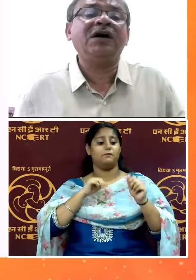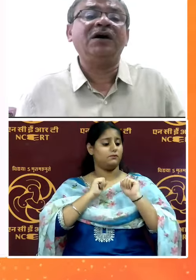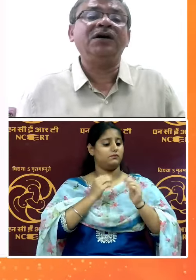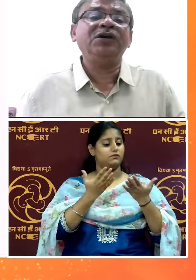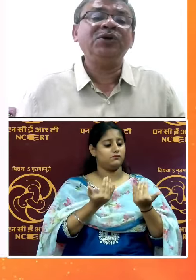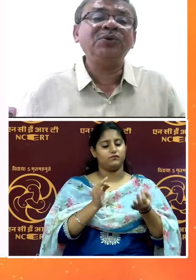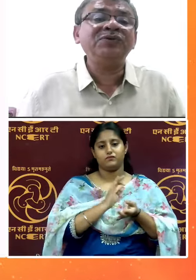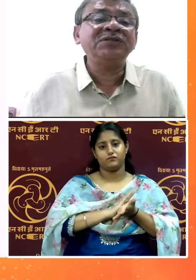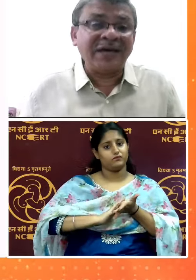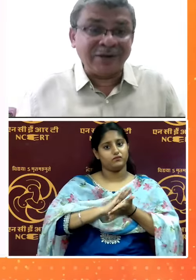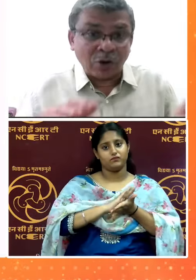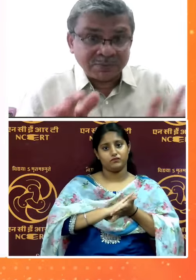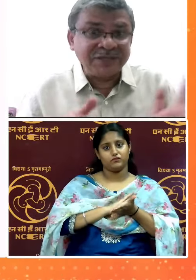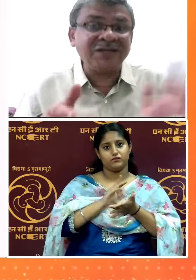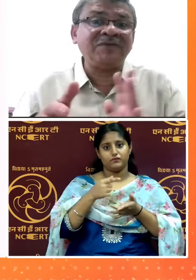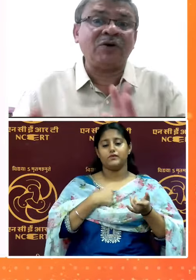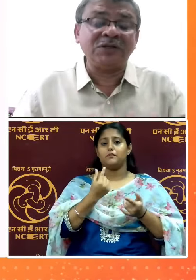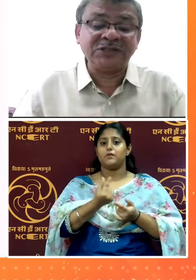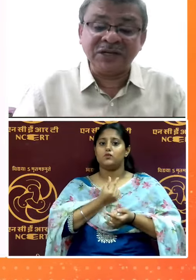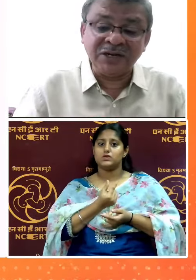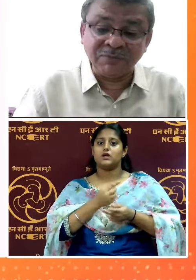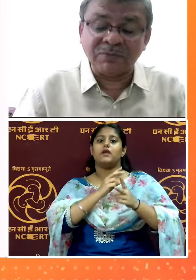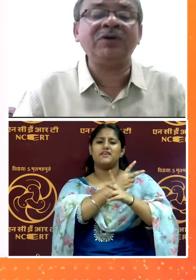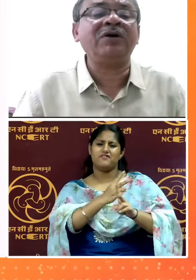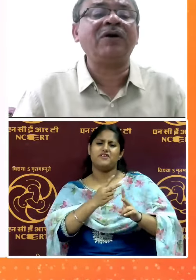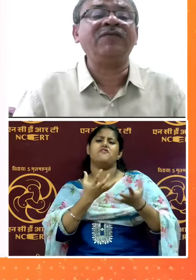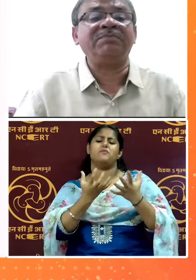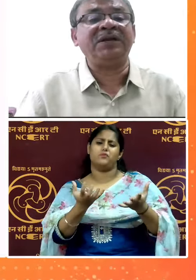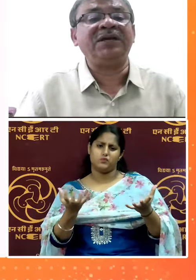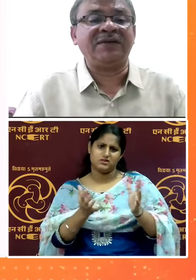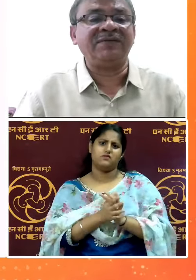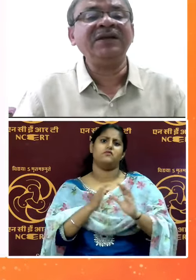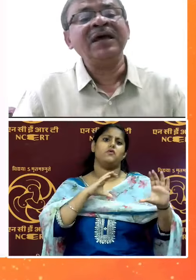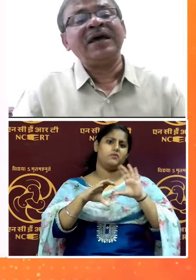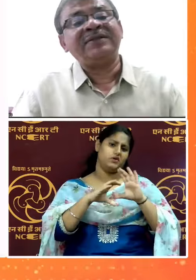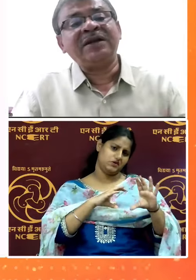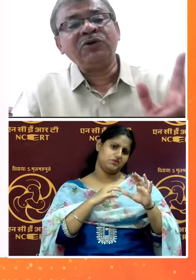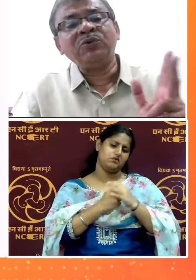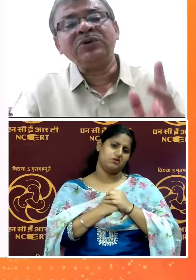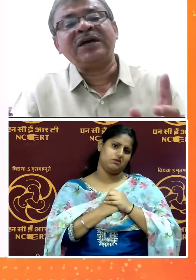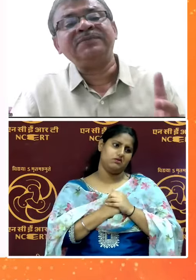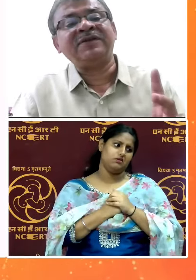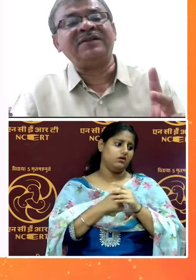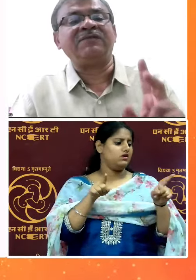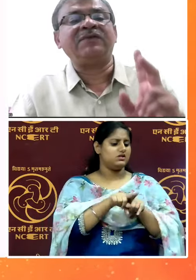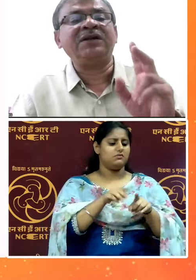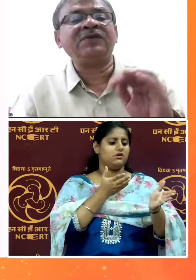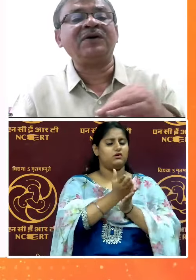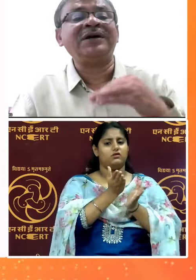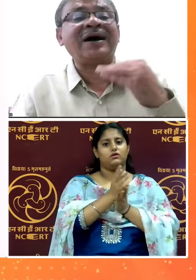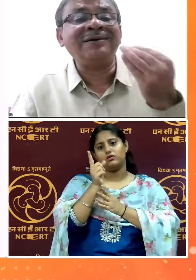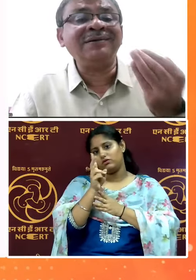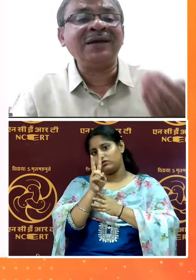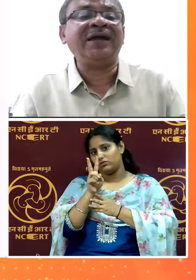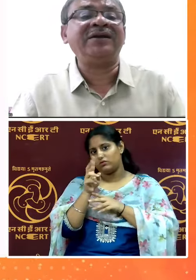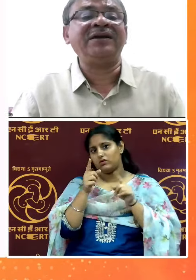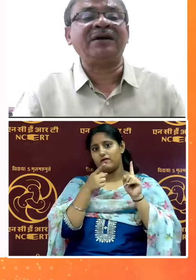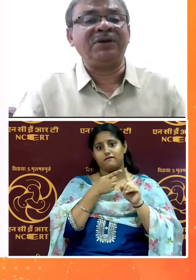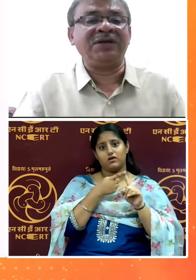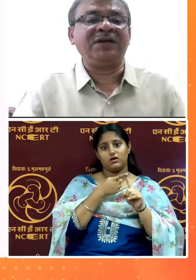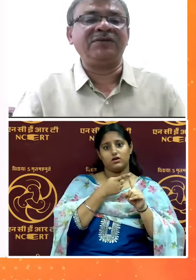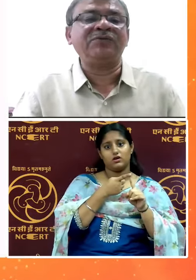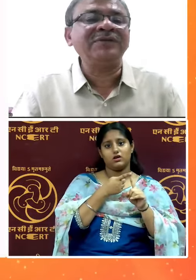we use an augmentative and alternative mode of communication. And there are two types in that. One is called